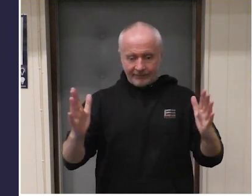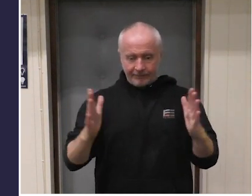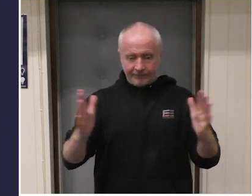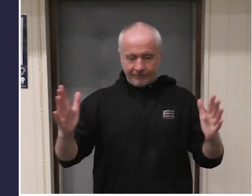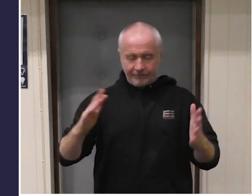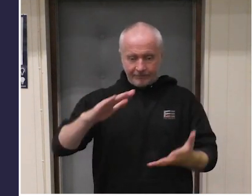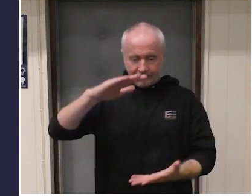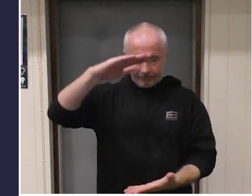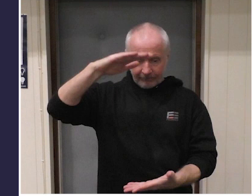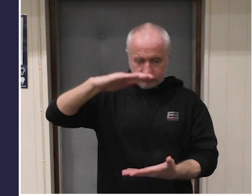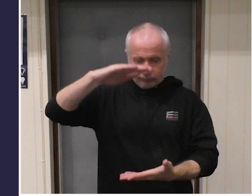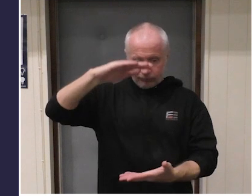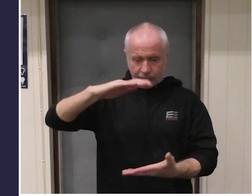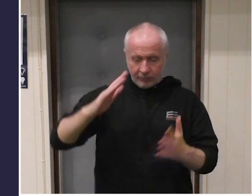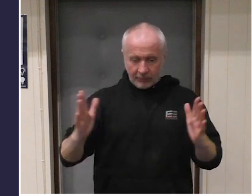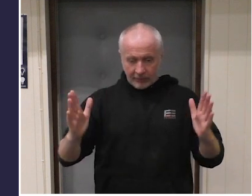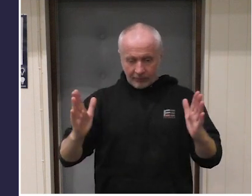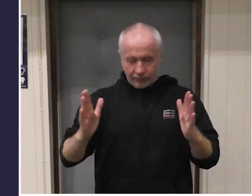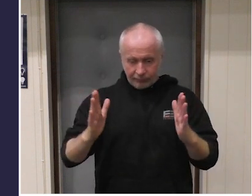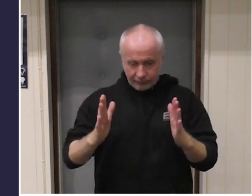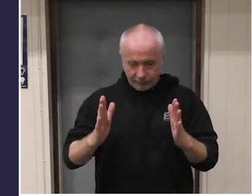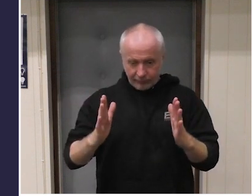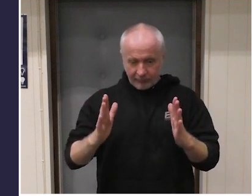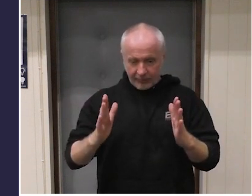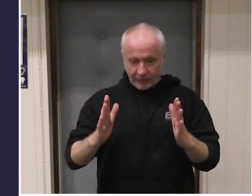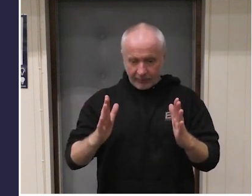region and then I let go of that constraint?